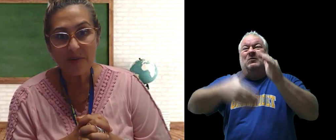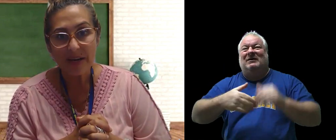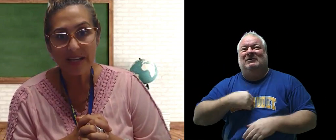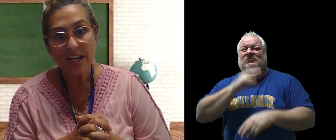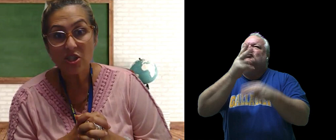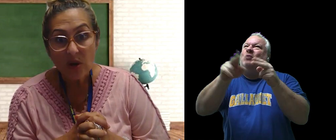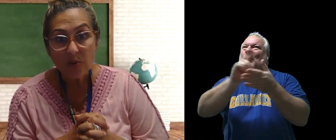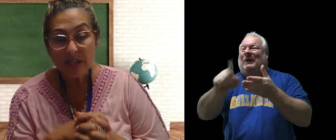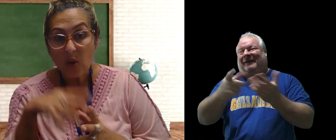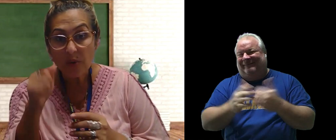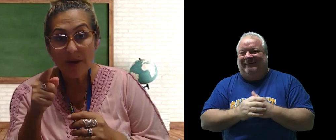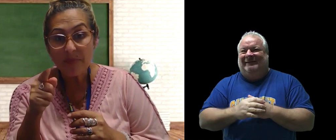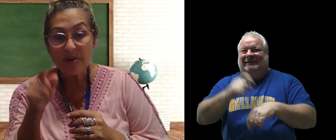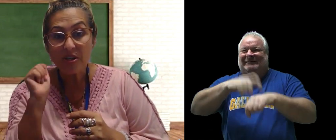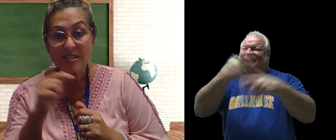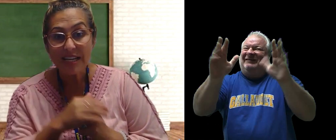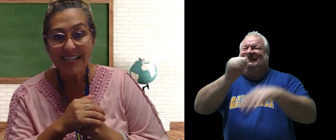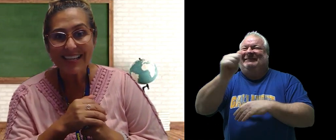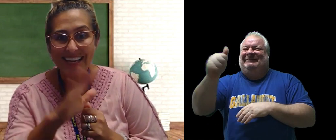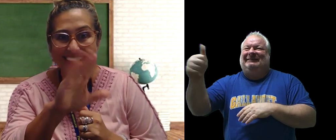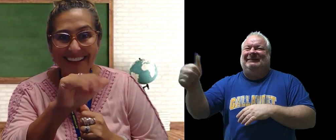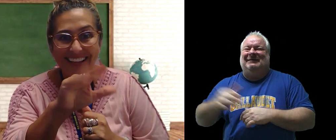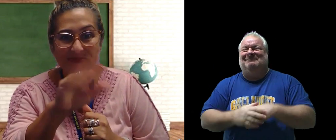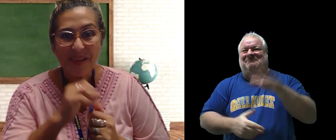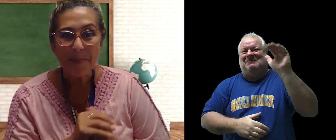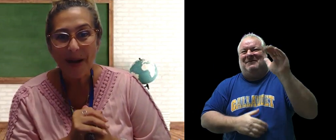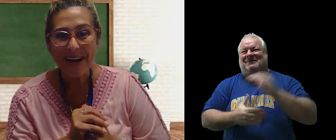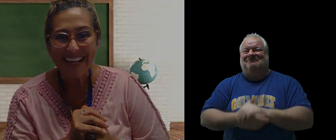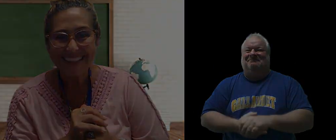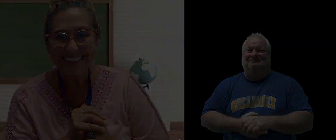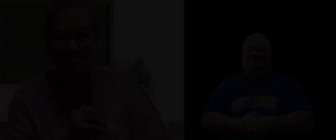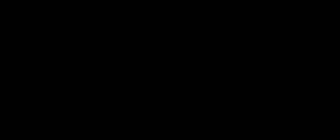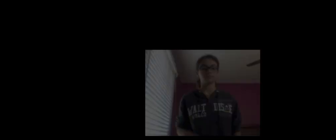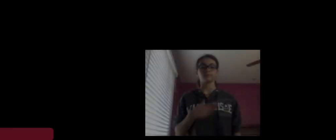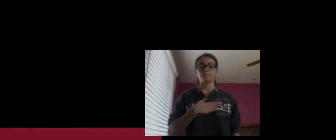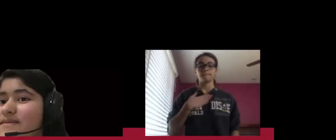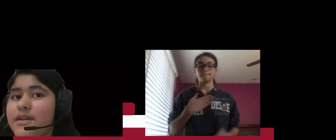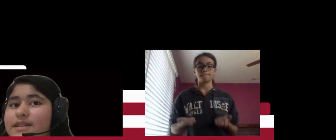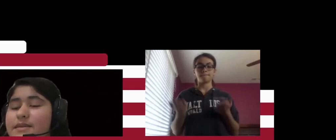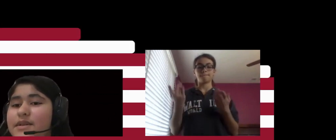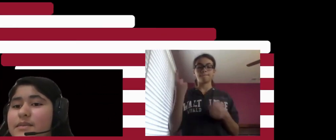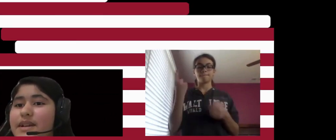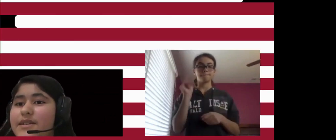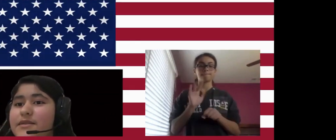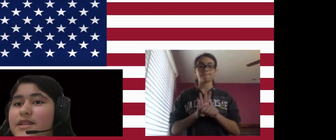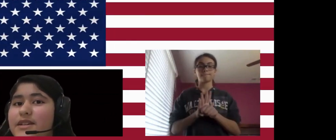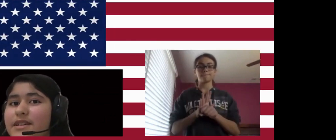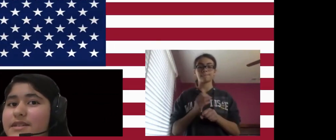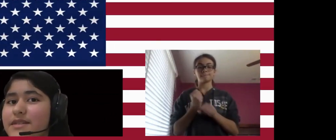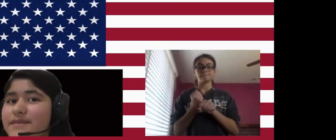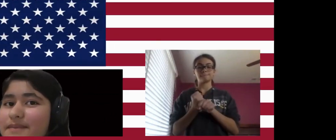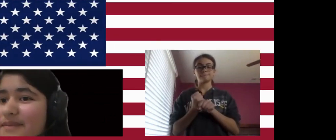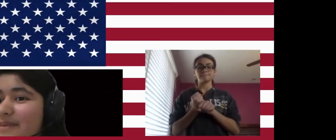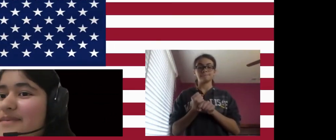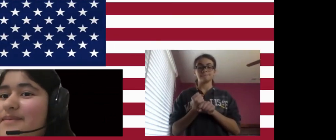week, everybody. A short week. Remember, you're done at 10. Bye-bye. Please rise for the Pledge of